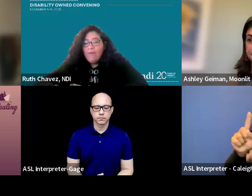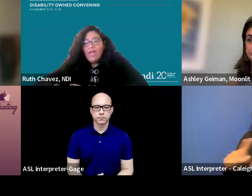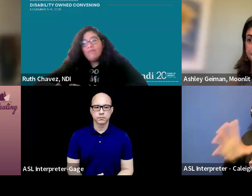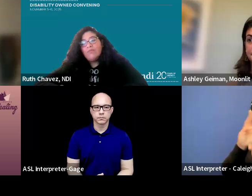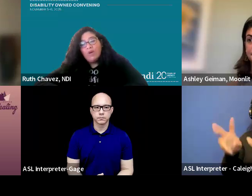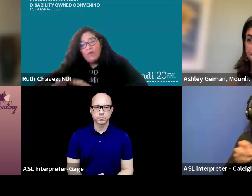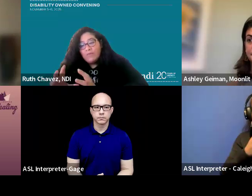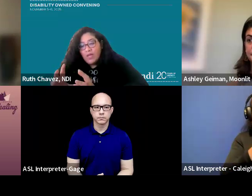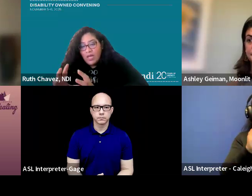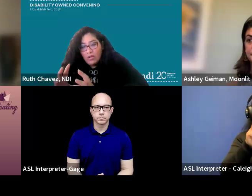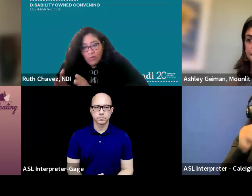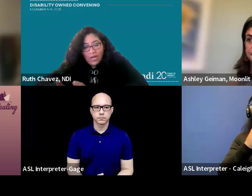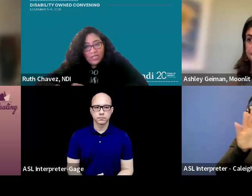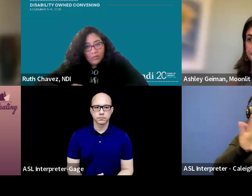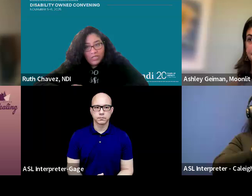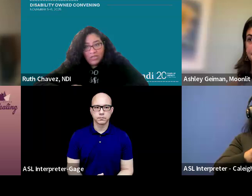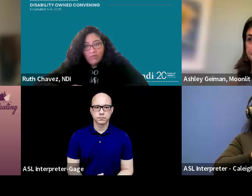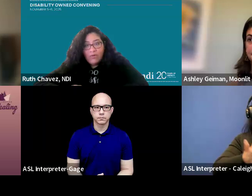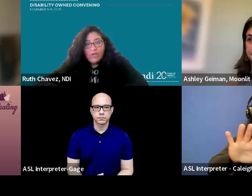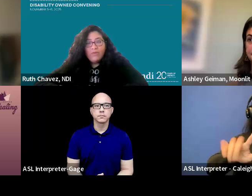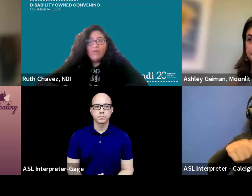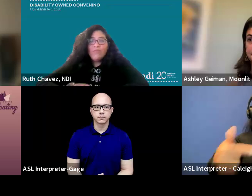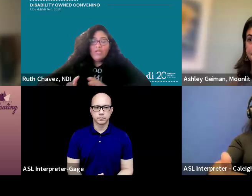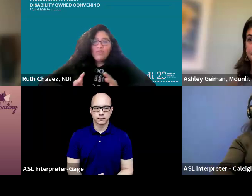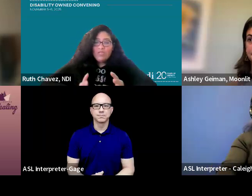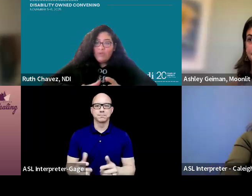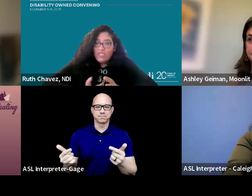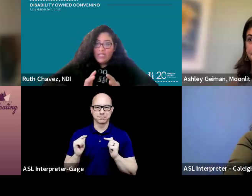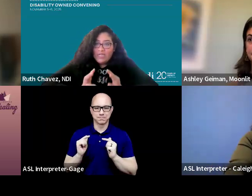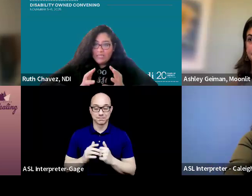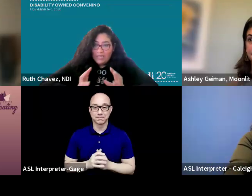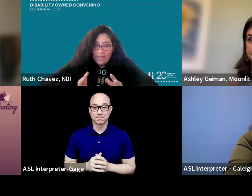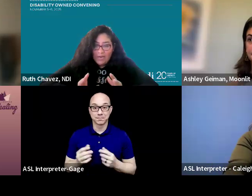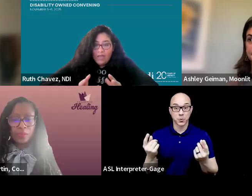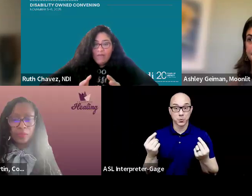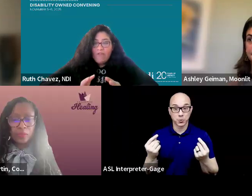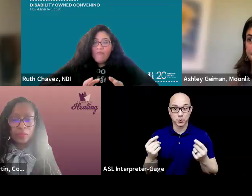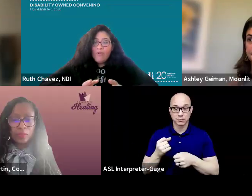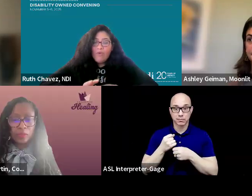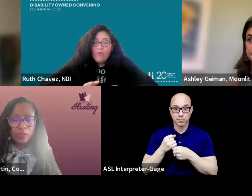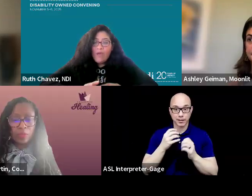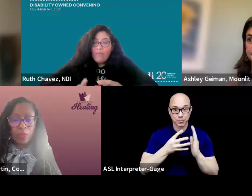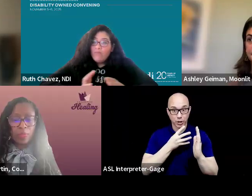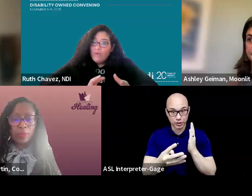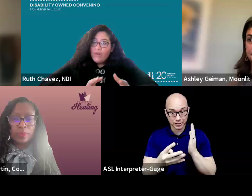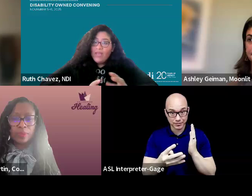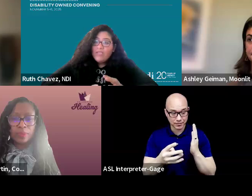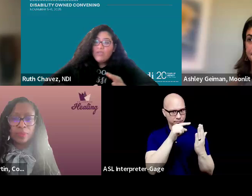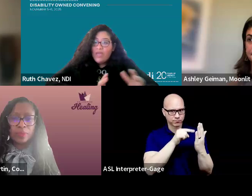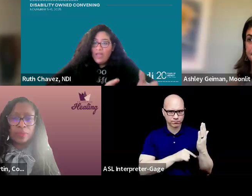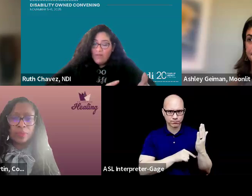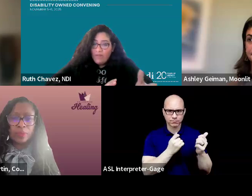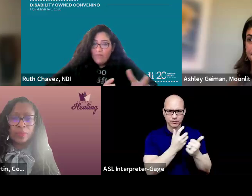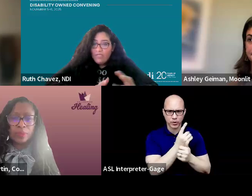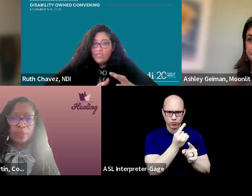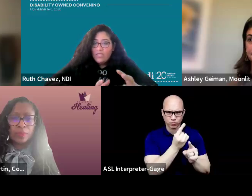do a campaign. Well, it'll create a spreadsheet for you. You make sure the spreadsheet is clean before you upload